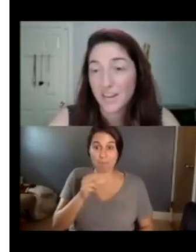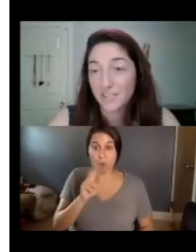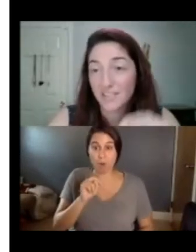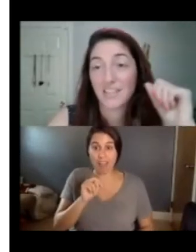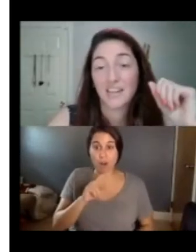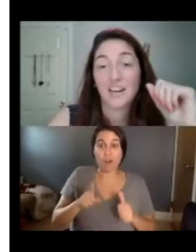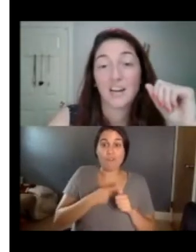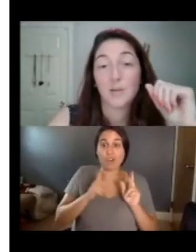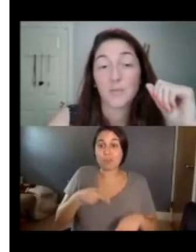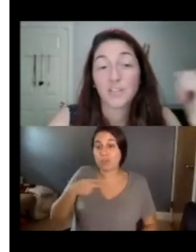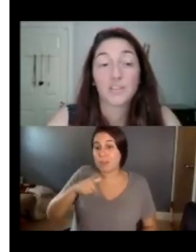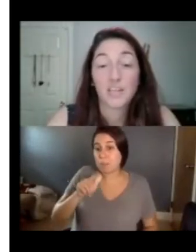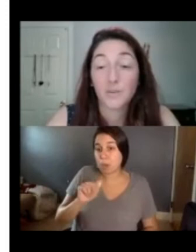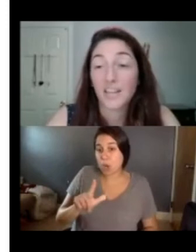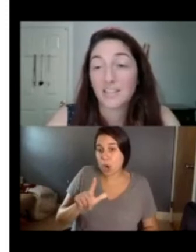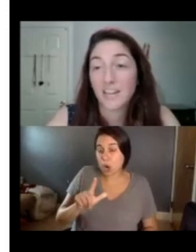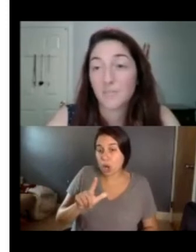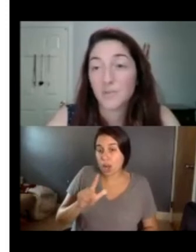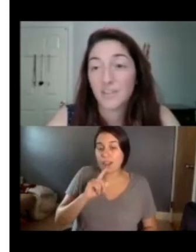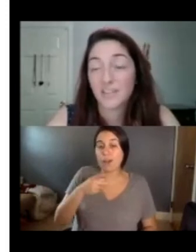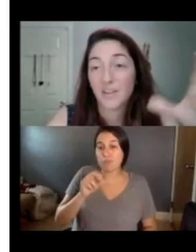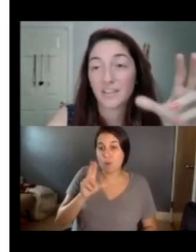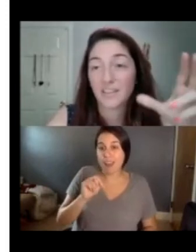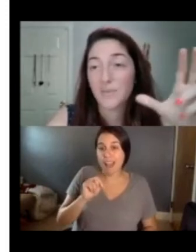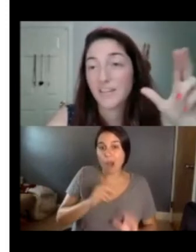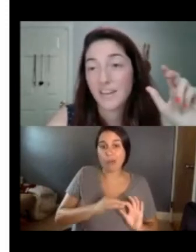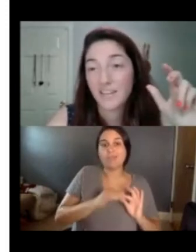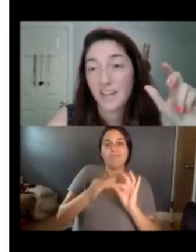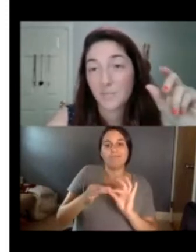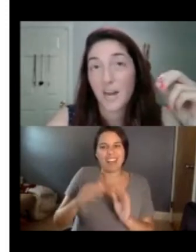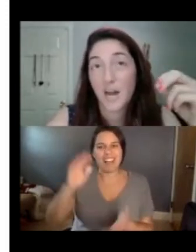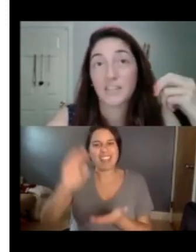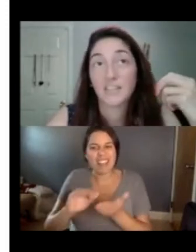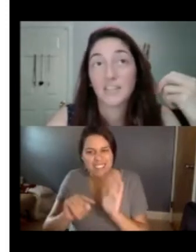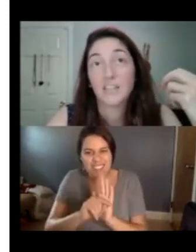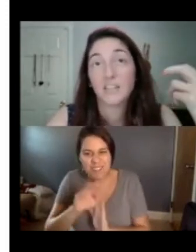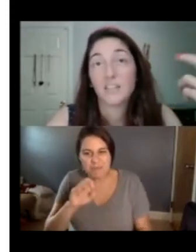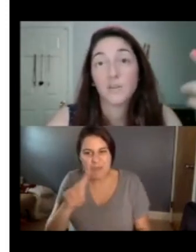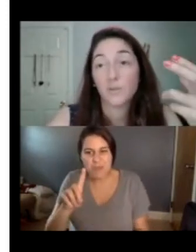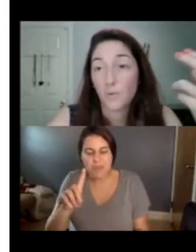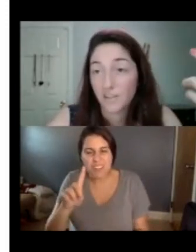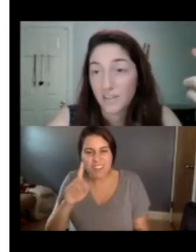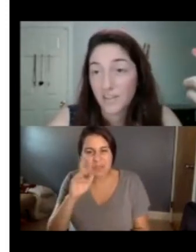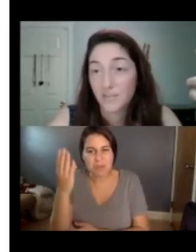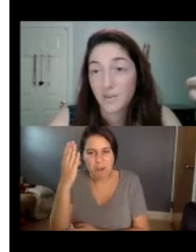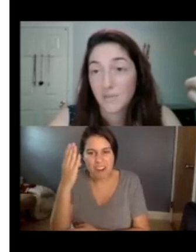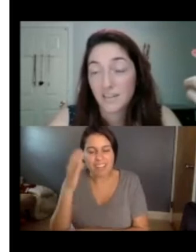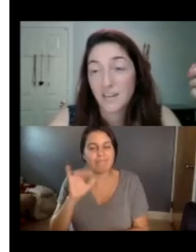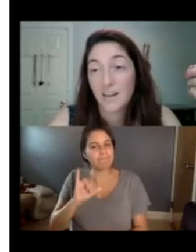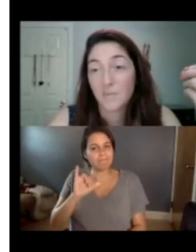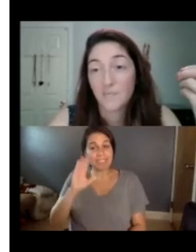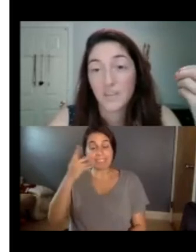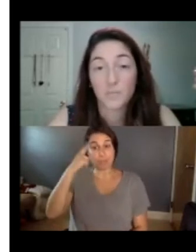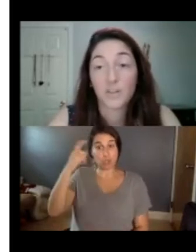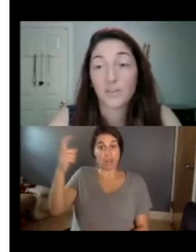plural pronouns, are associated with less negative mood. So that's some indication that perhaps the social quality of